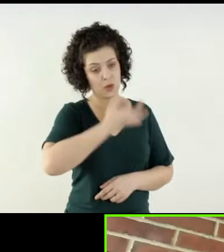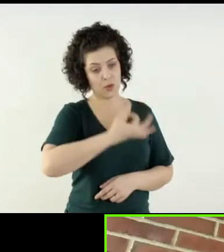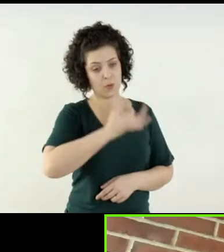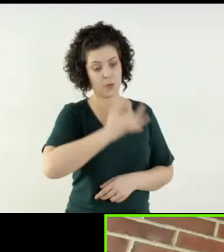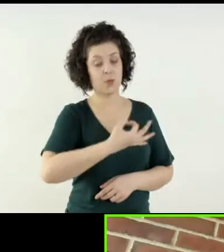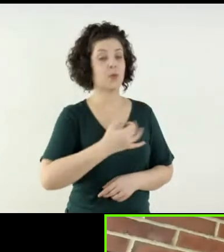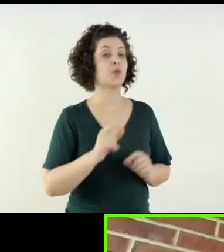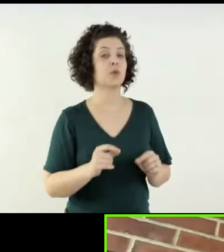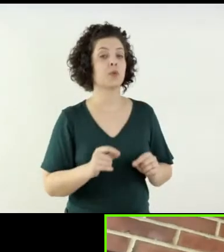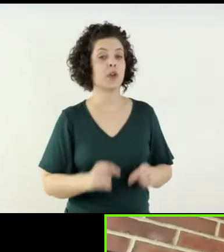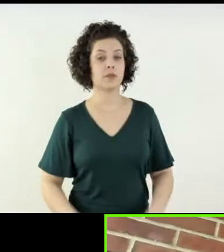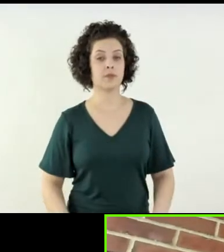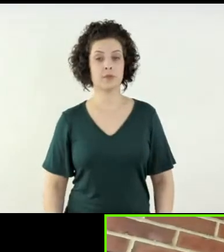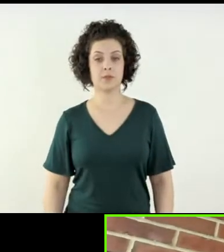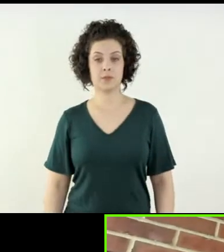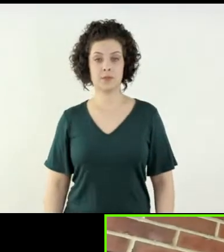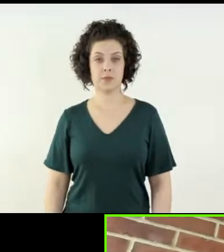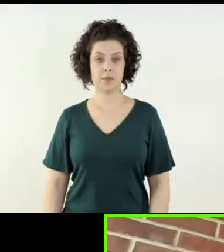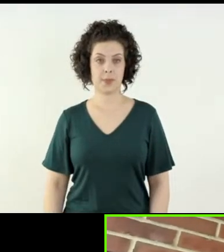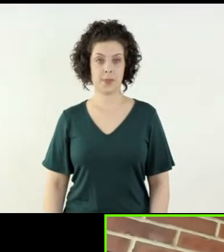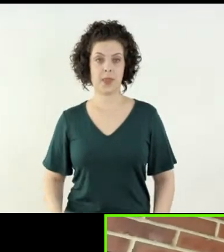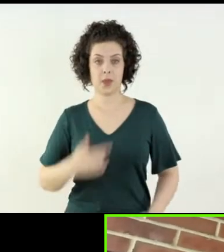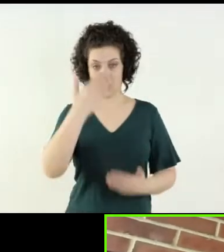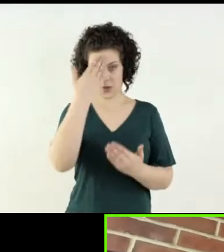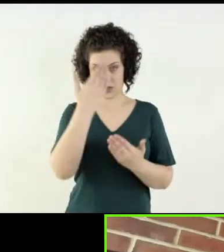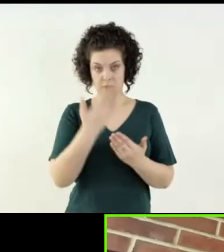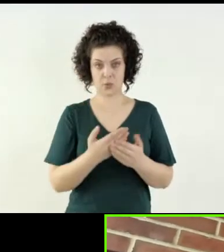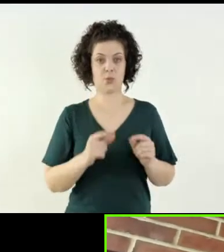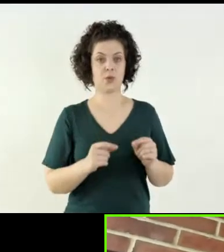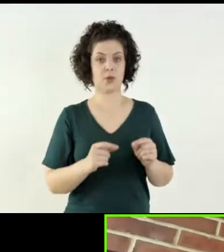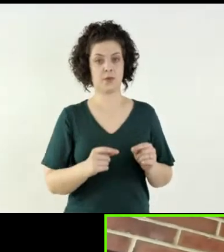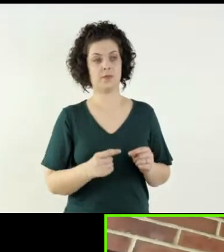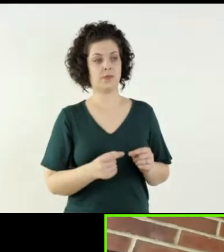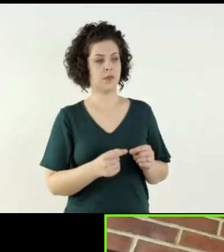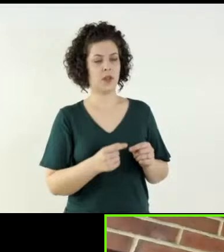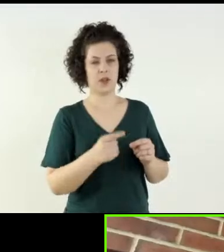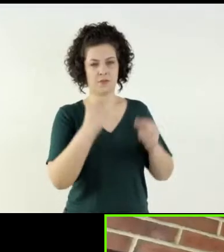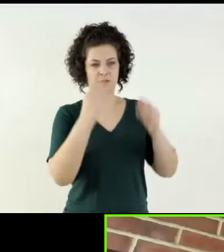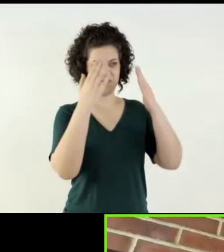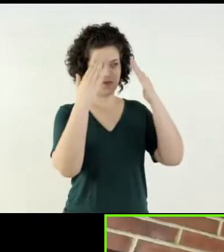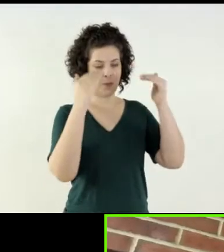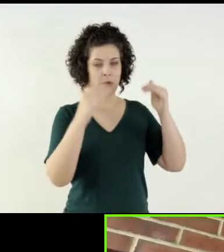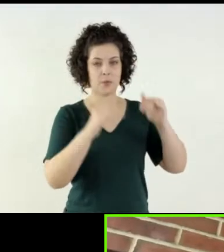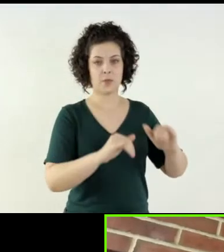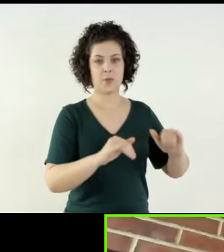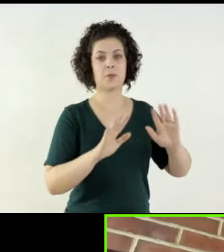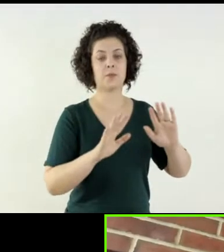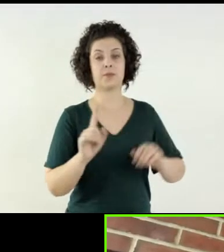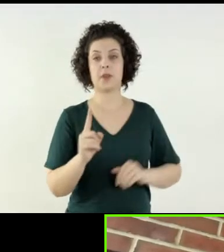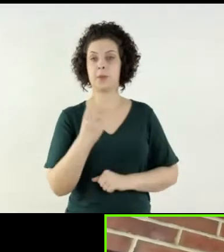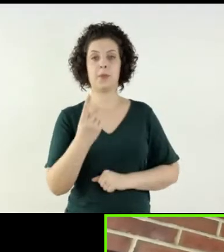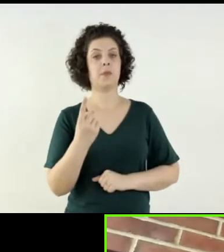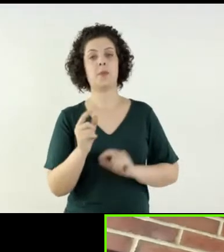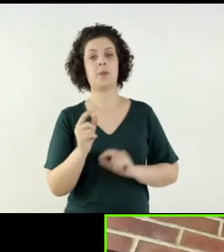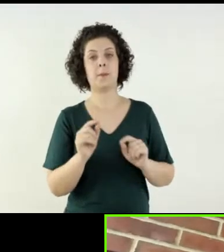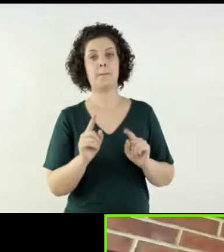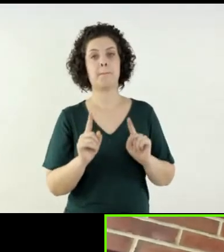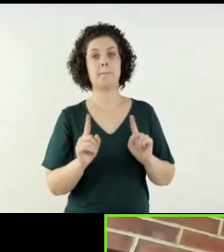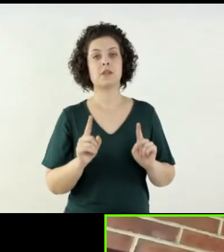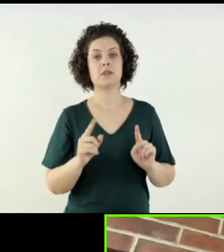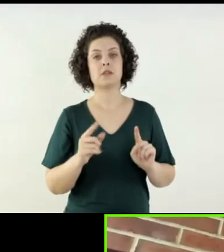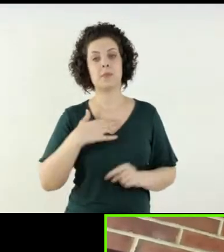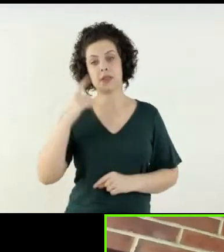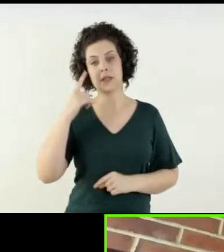that it's quite unpopular to even raise that question in the first place. And there is an idea with whatever sort of moment that we're in, whatever you want to call